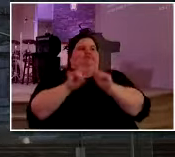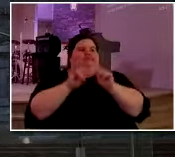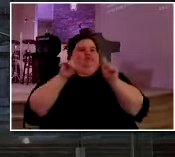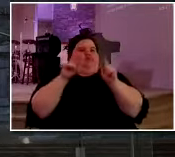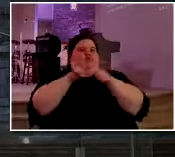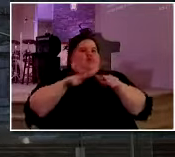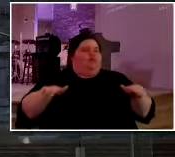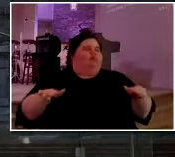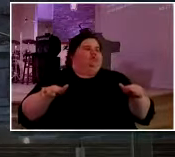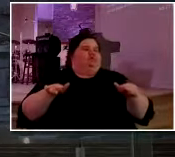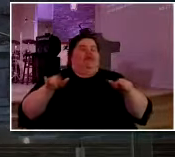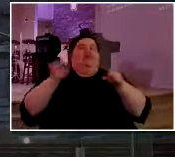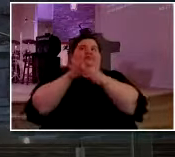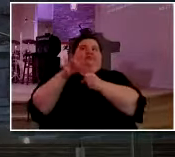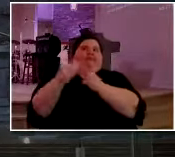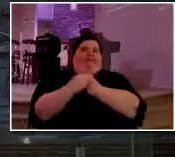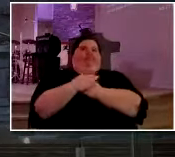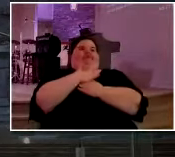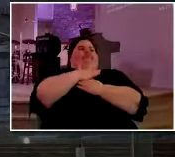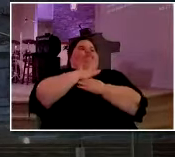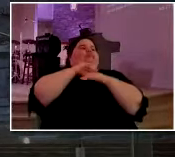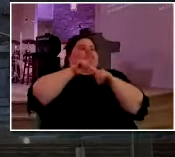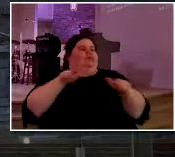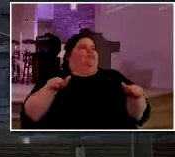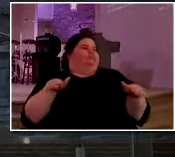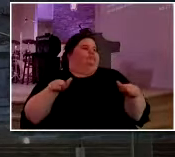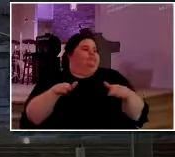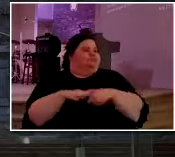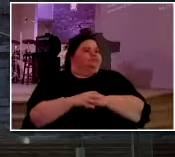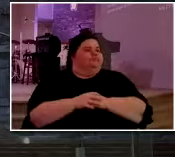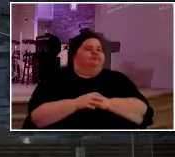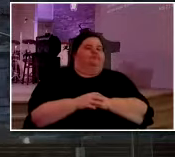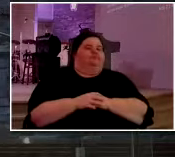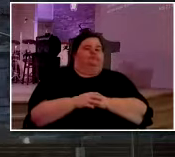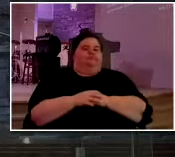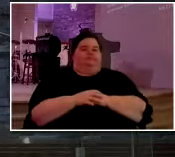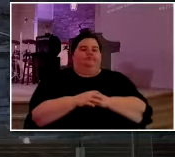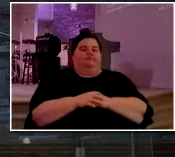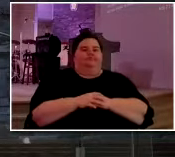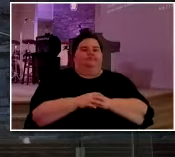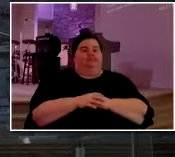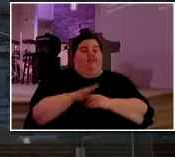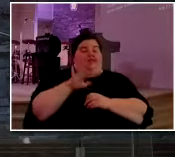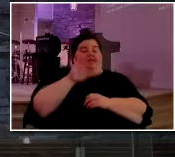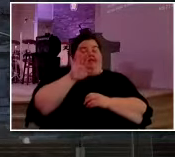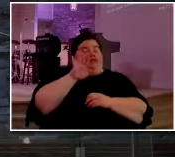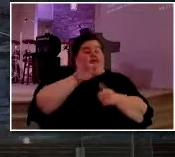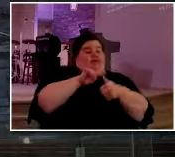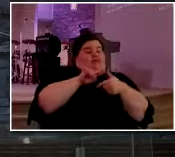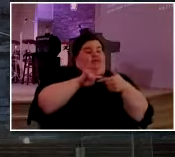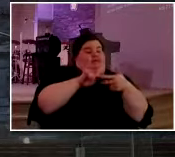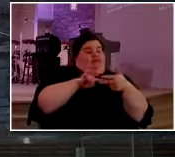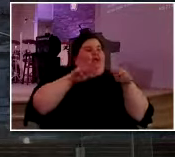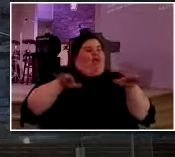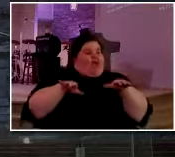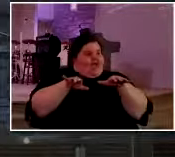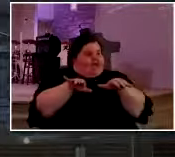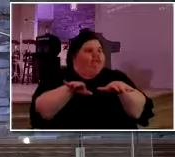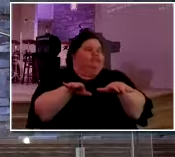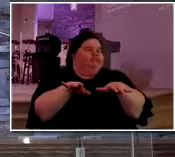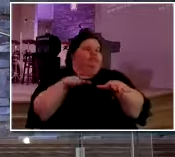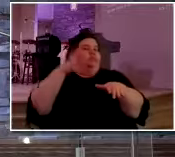tongues as the Spirit gave them utterance. See, those are actions that happen because of your